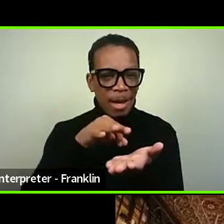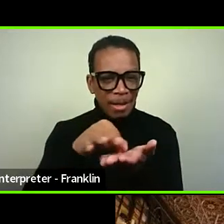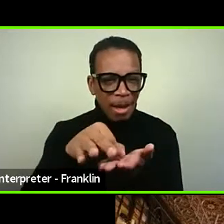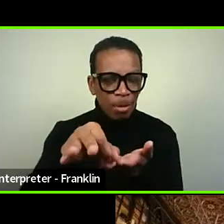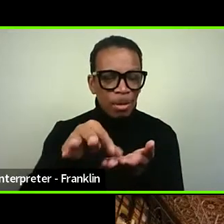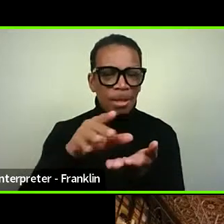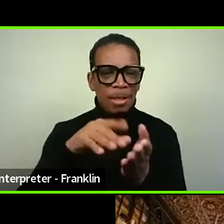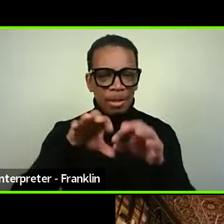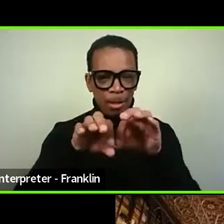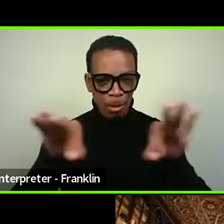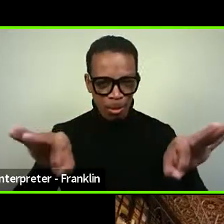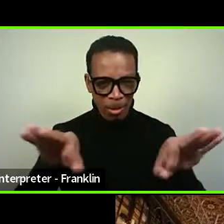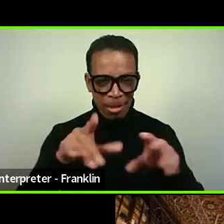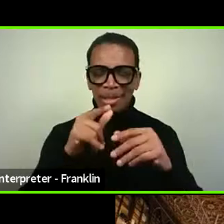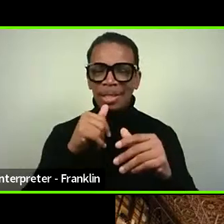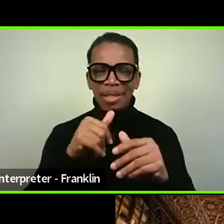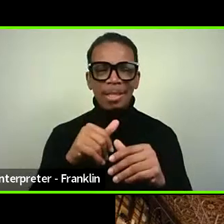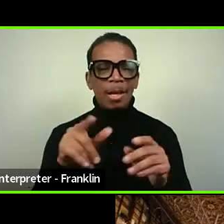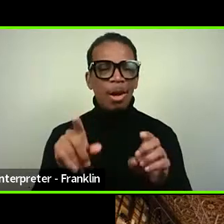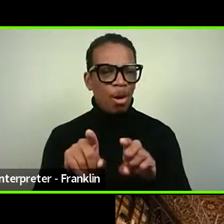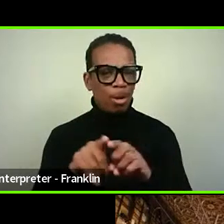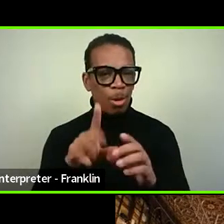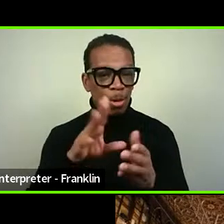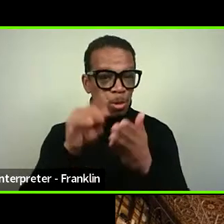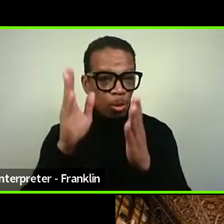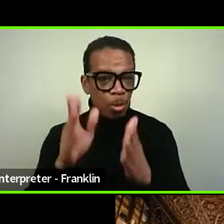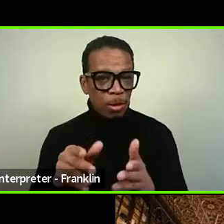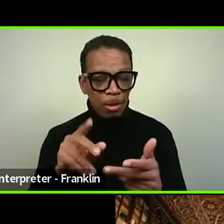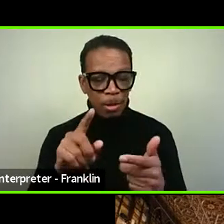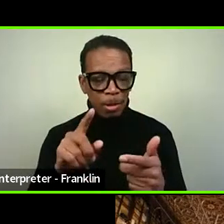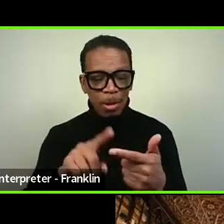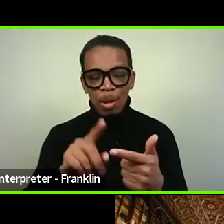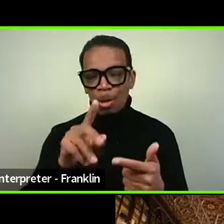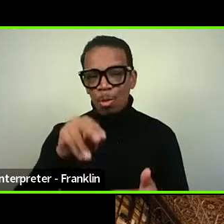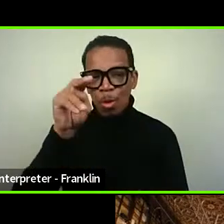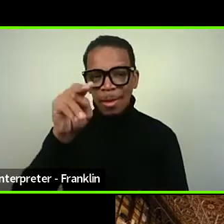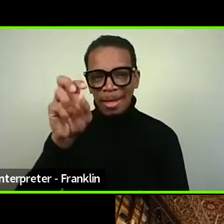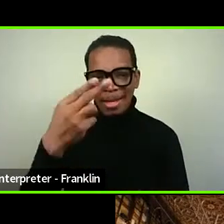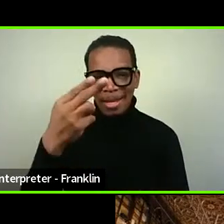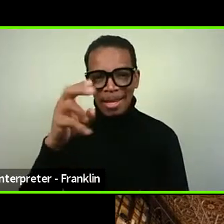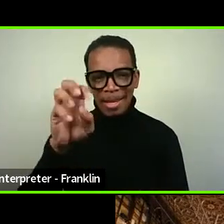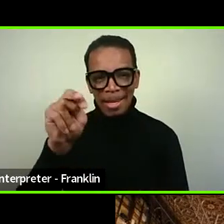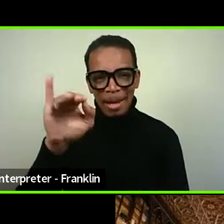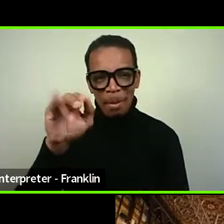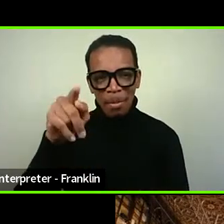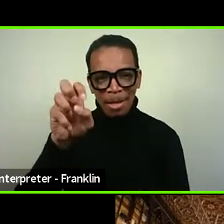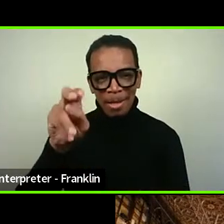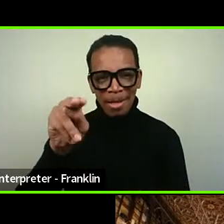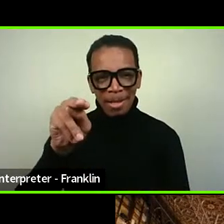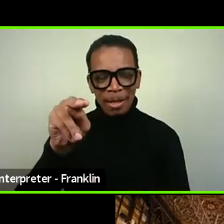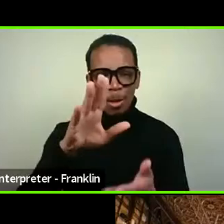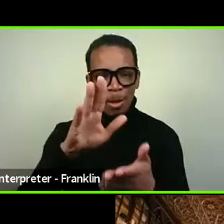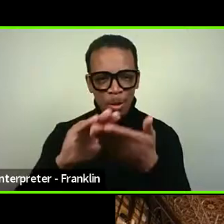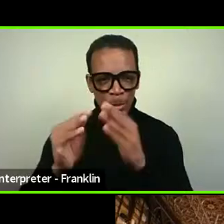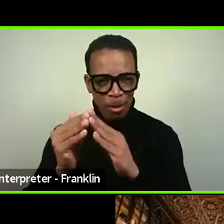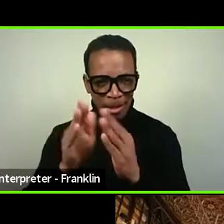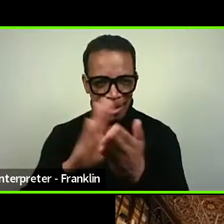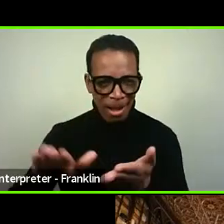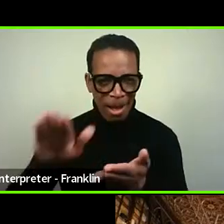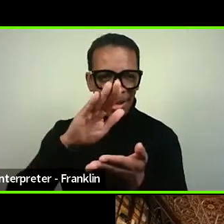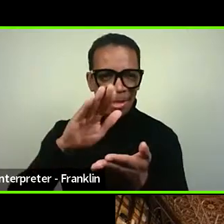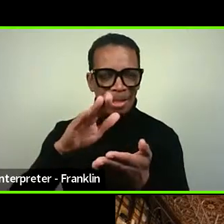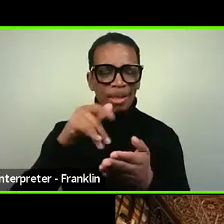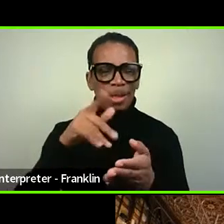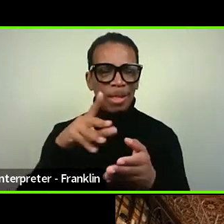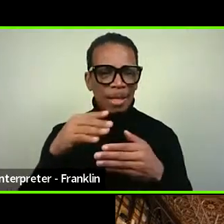State University. She was also a student at North Hennepin Community College, where she had the opportunity to develop her leadership